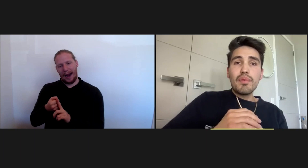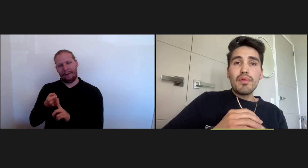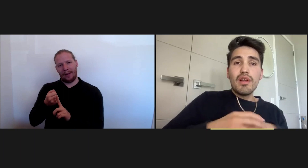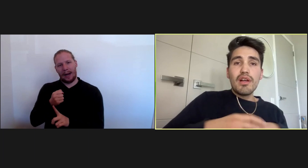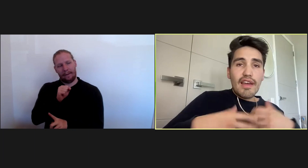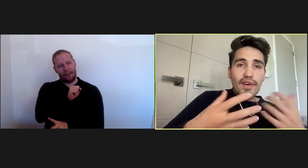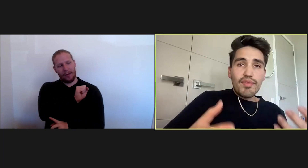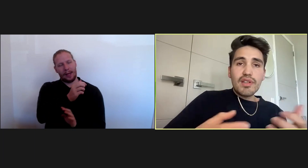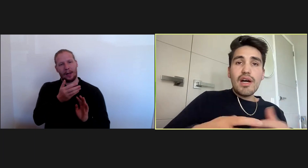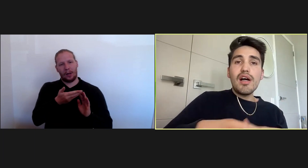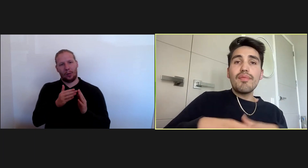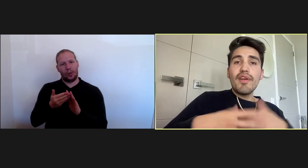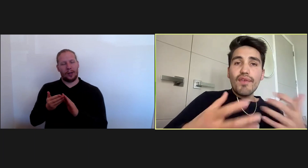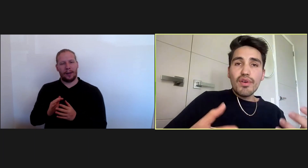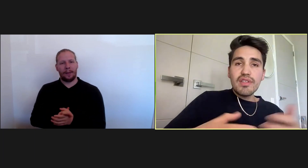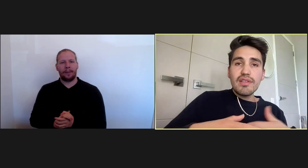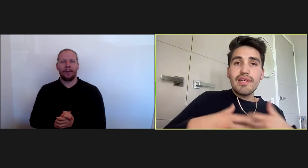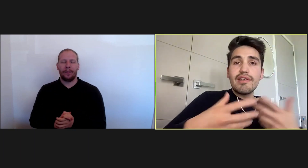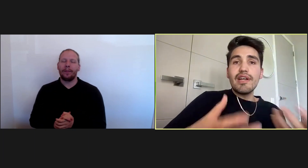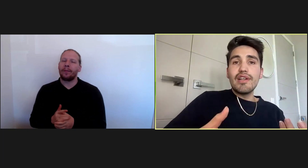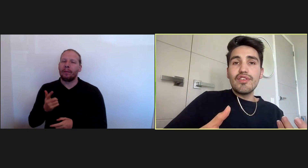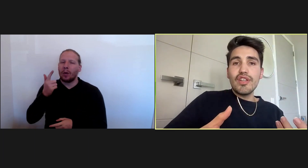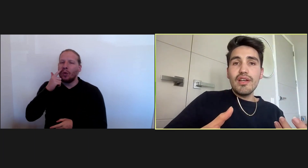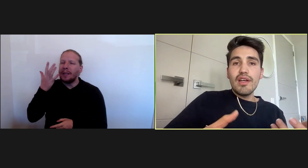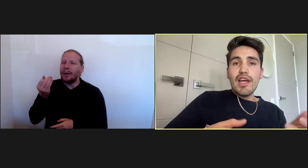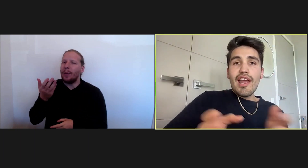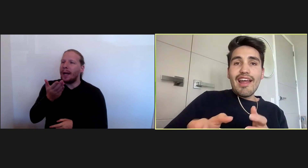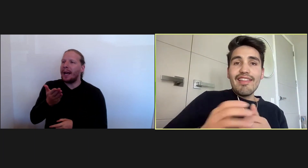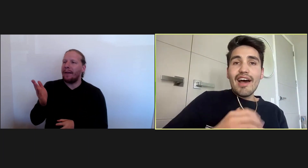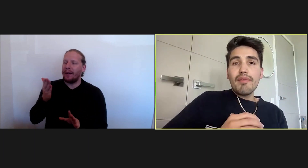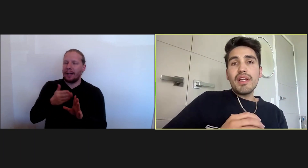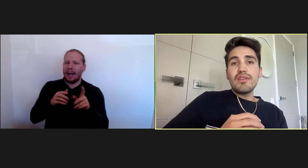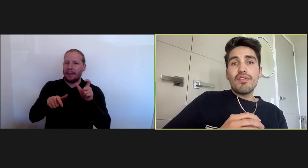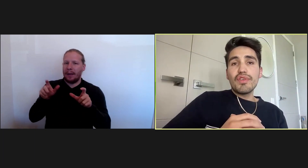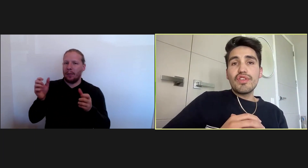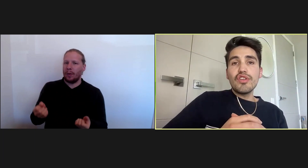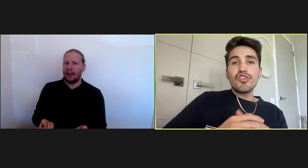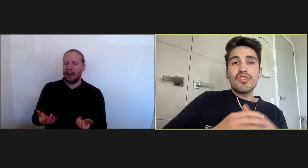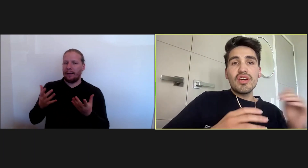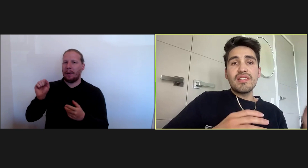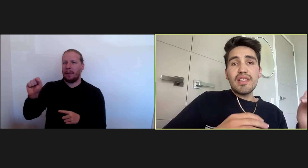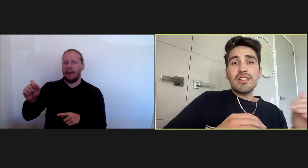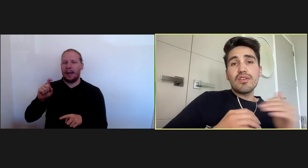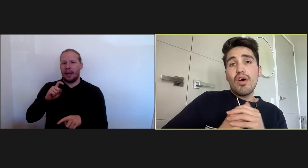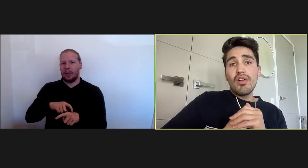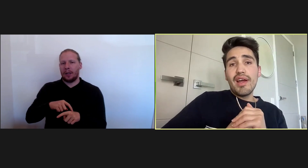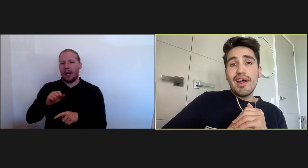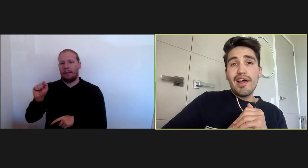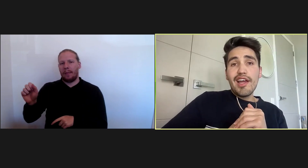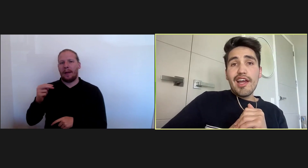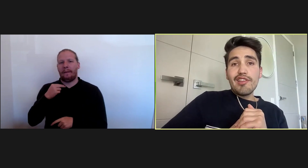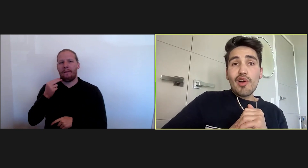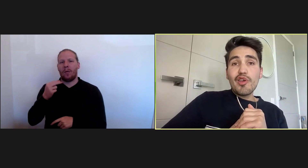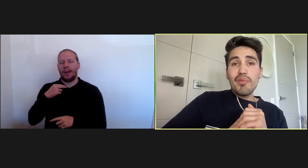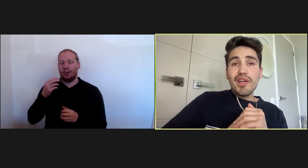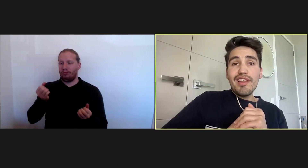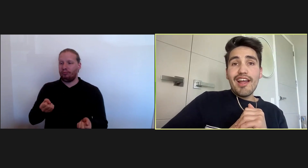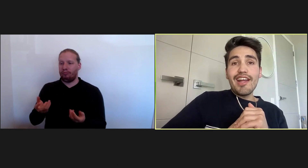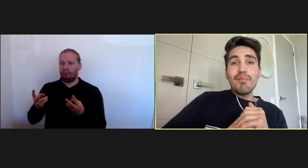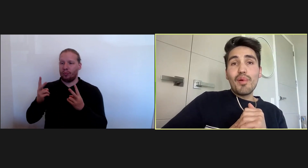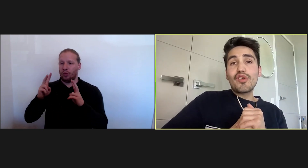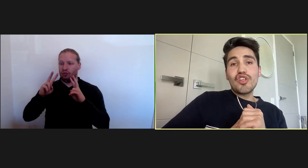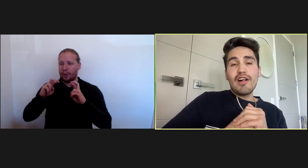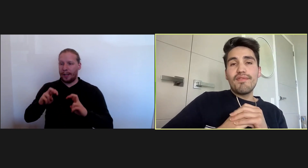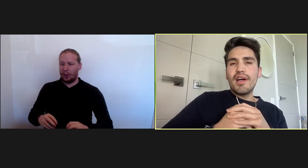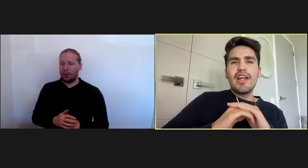young people give up their time, their voices, their energy, and that piece of research just sits on a document